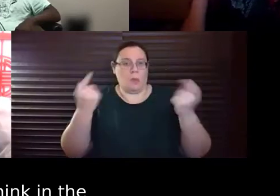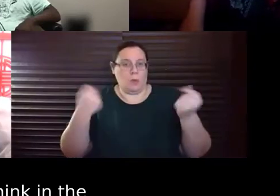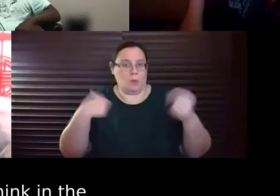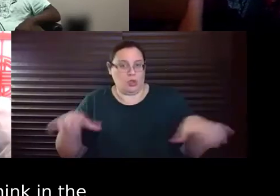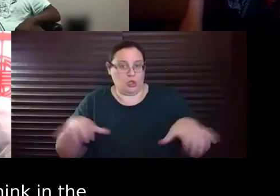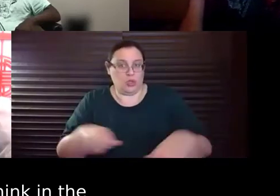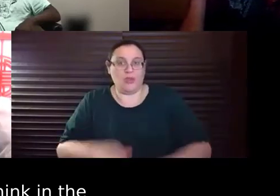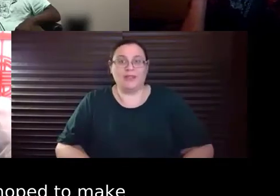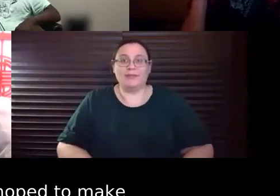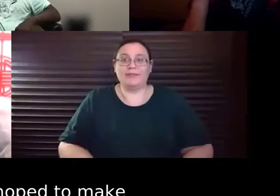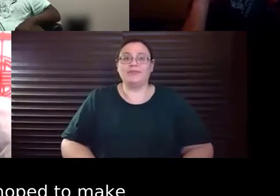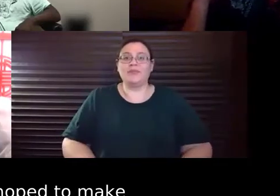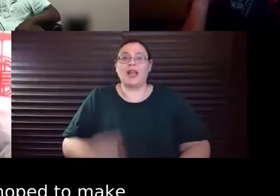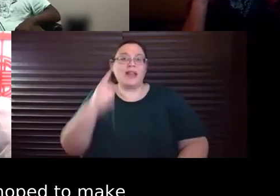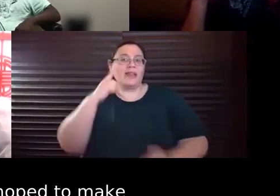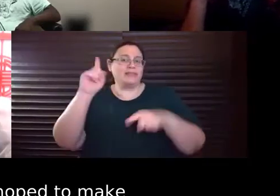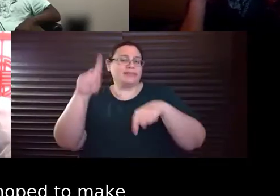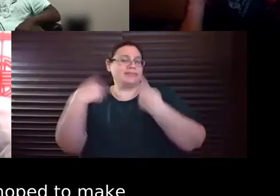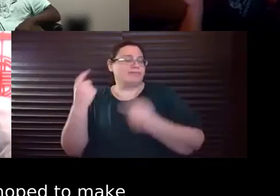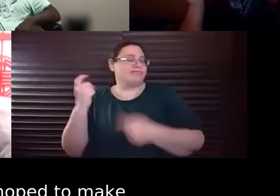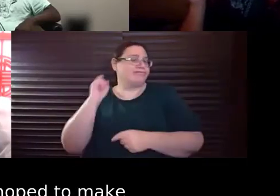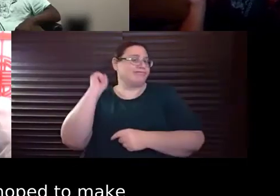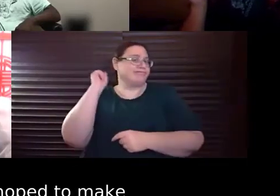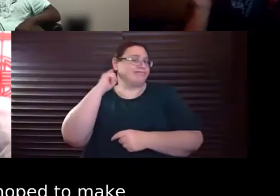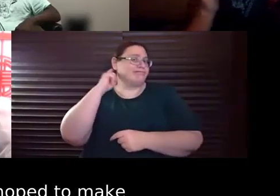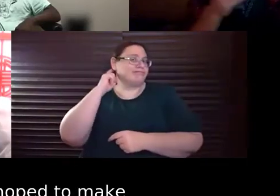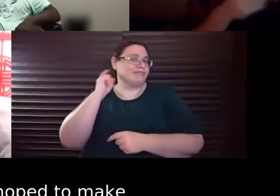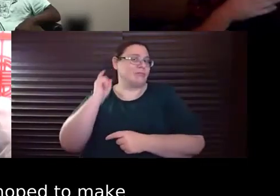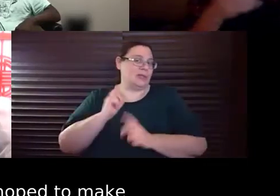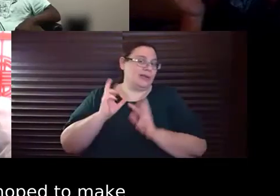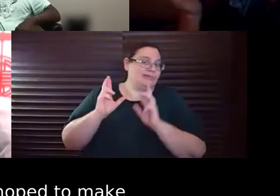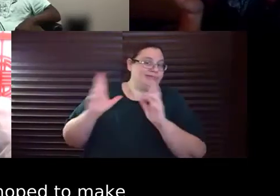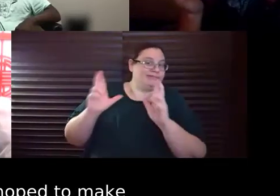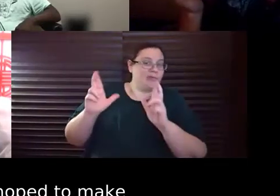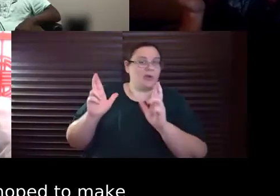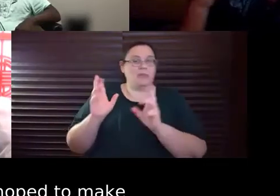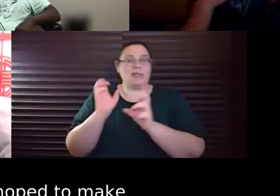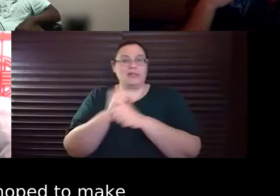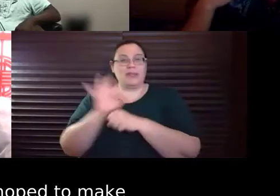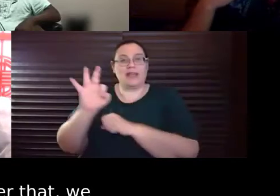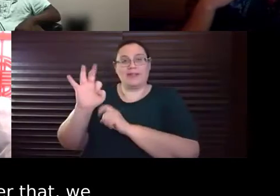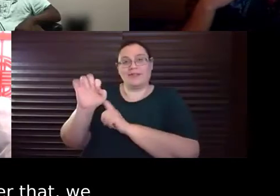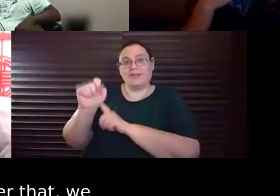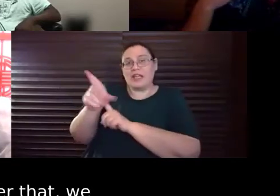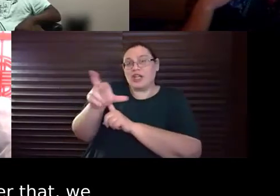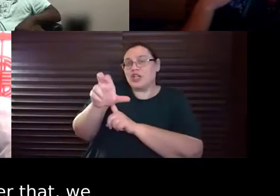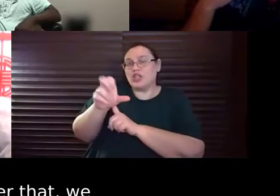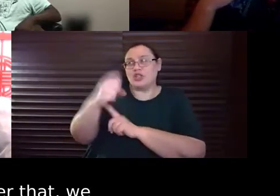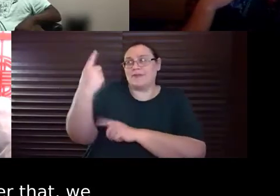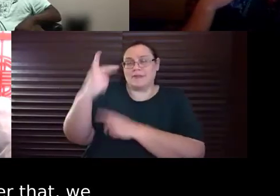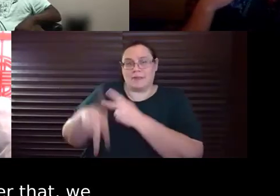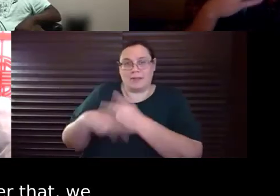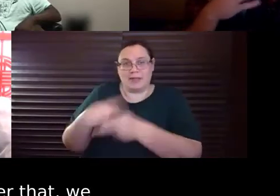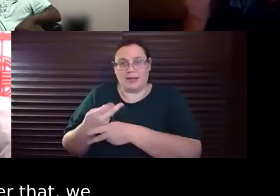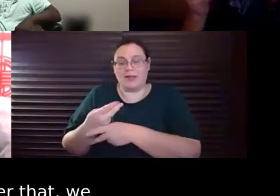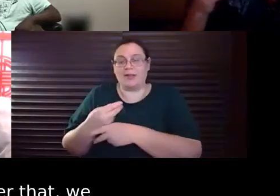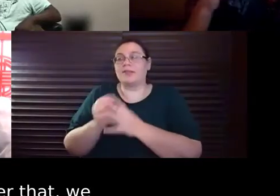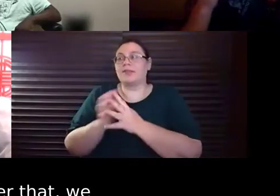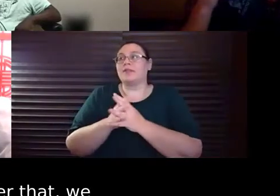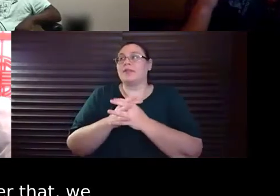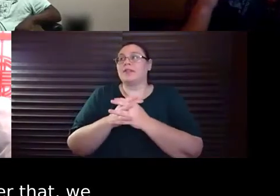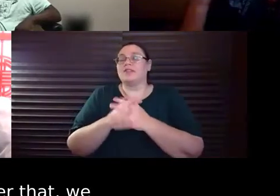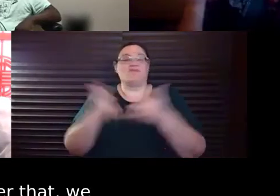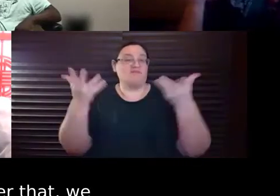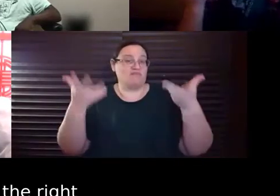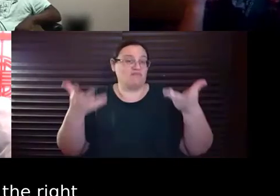in the back of our minds, we'd always hoped to make like a feature of some sort. And after that, we were